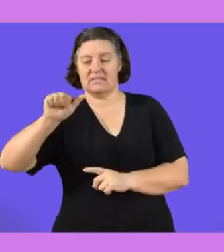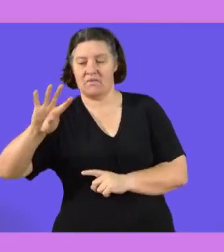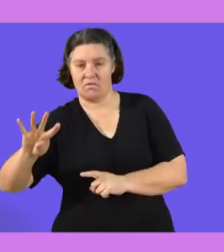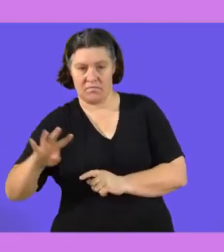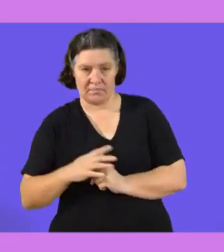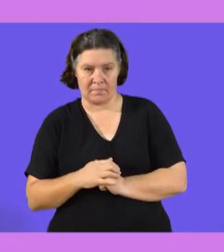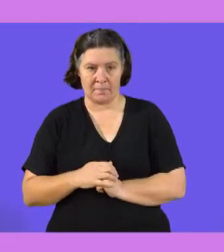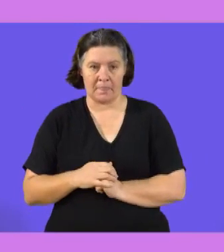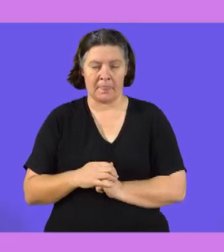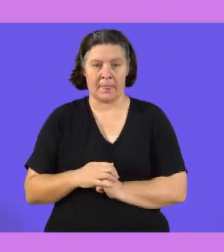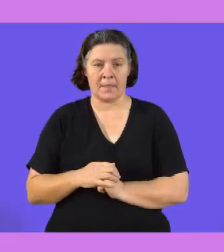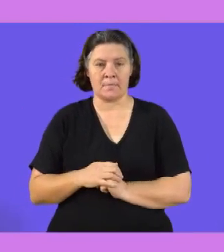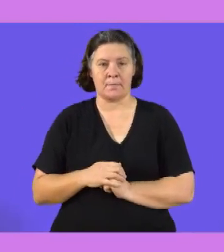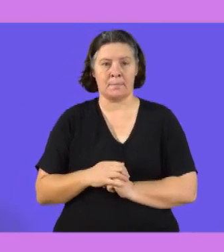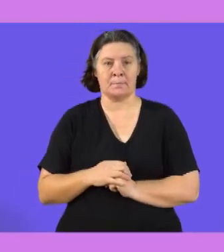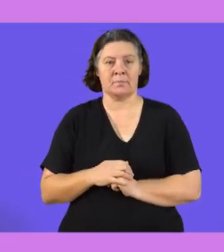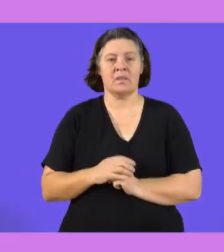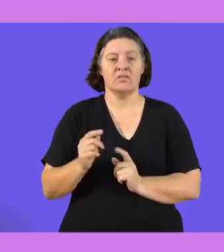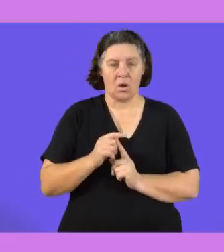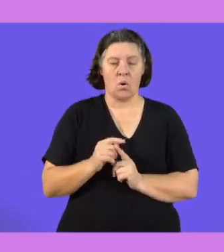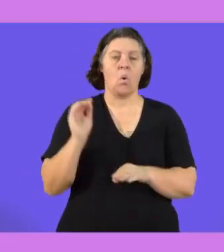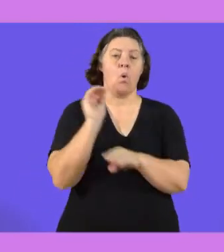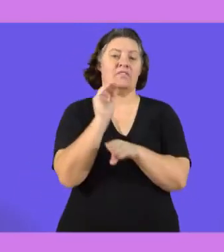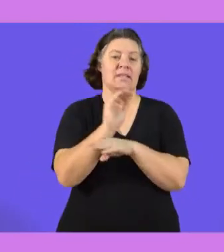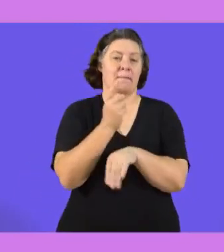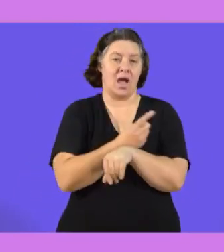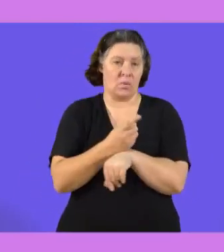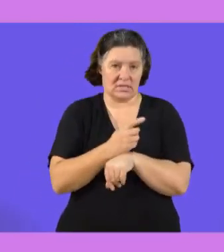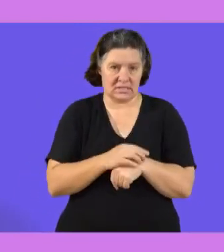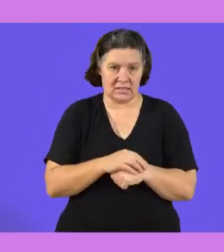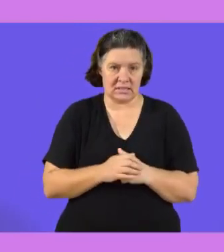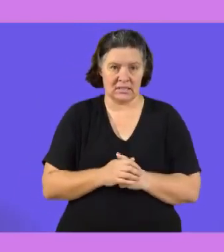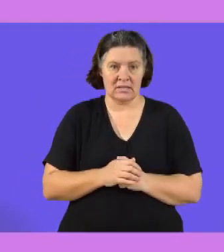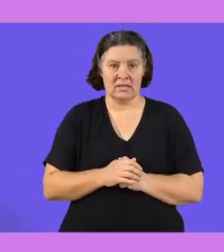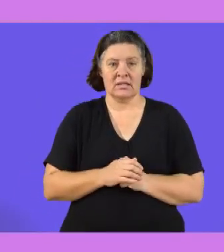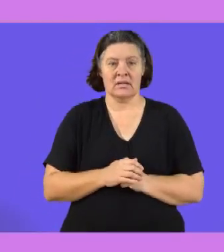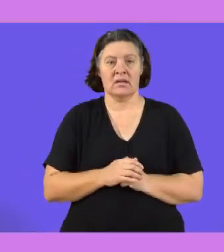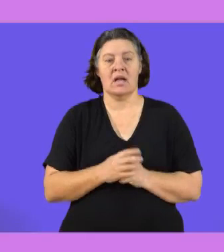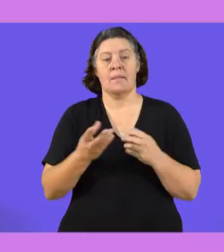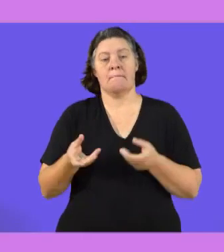1,764 Rand. Then also overtime hours, right? For that, 4 overtime hours, you'll earn